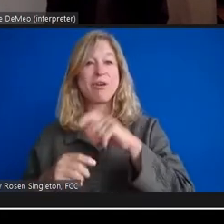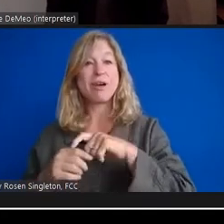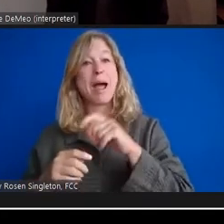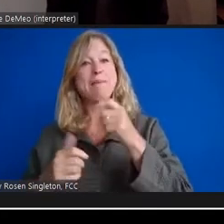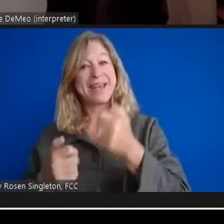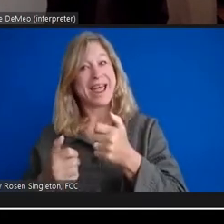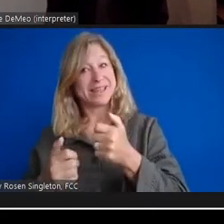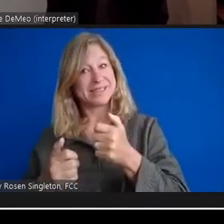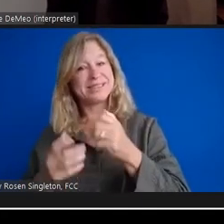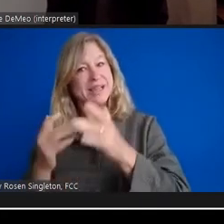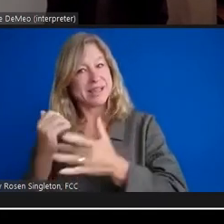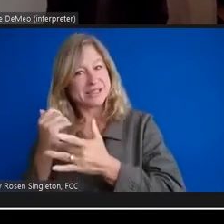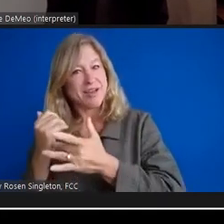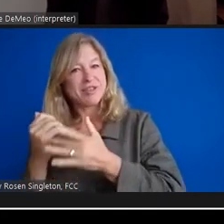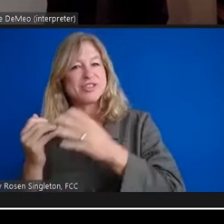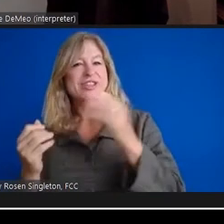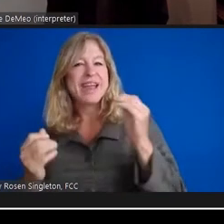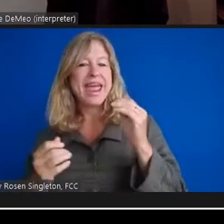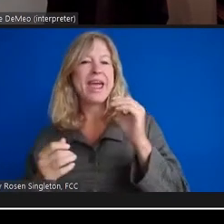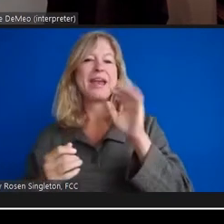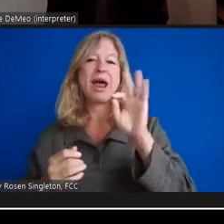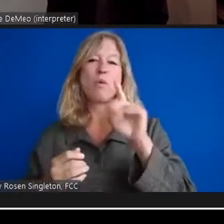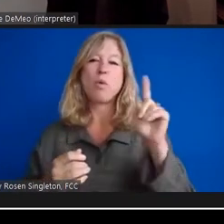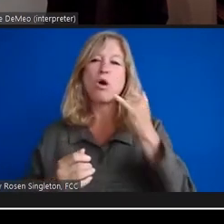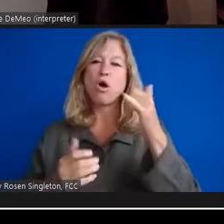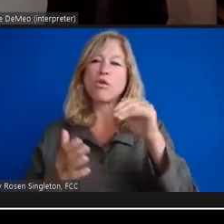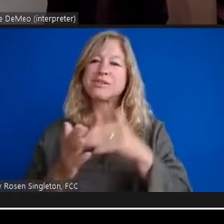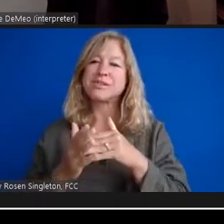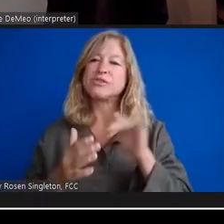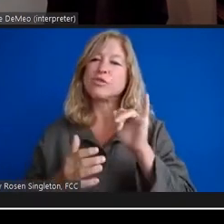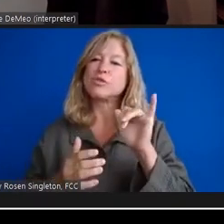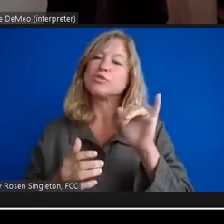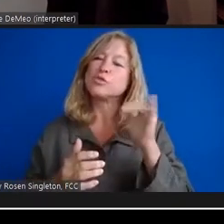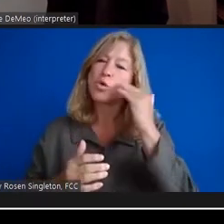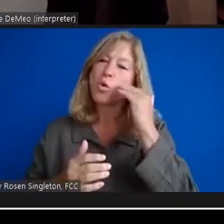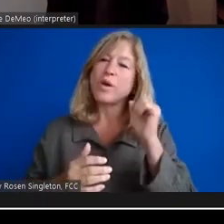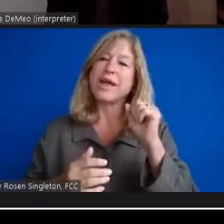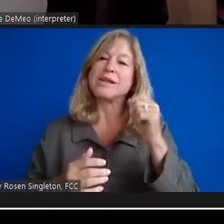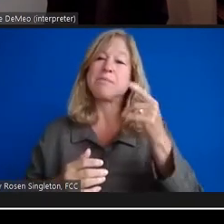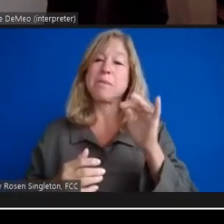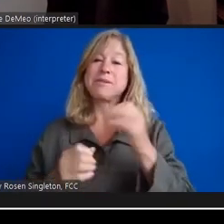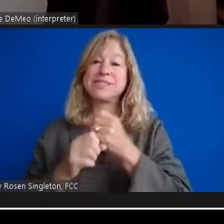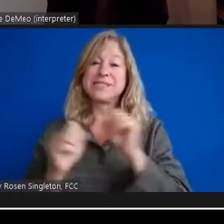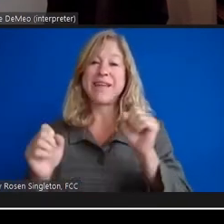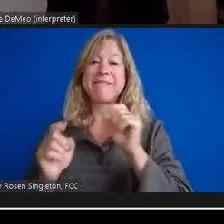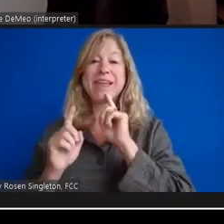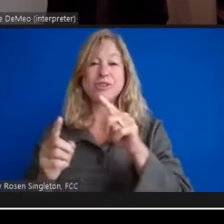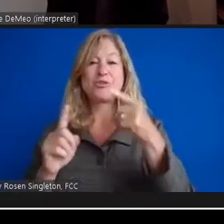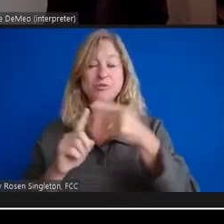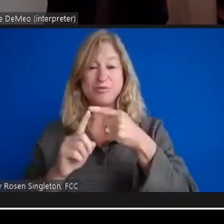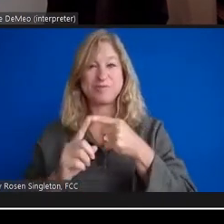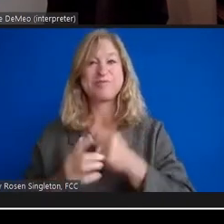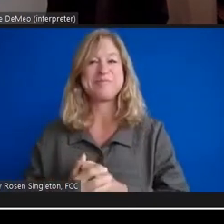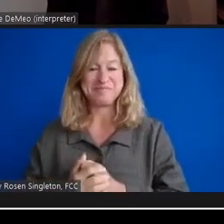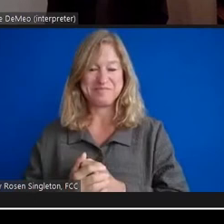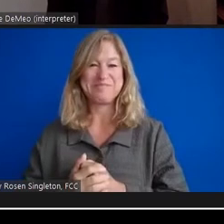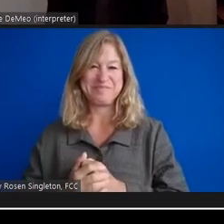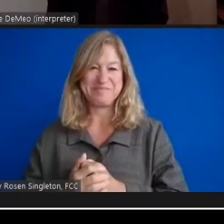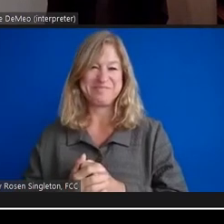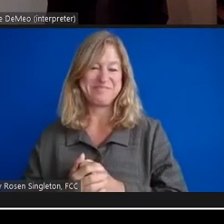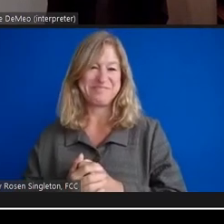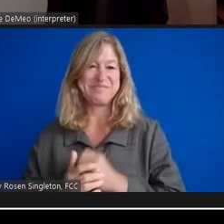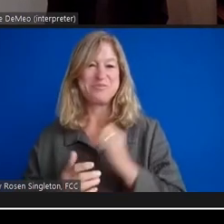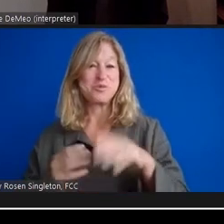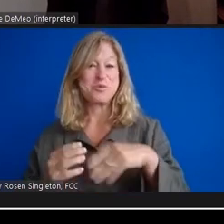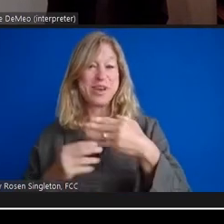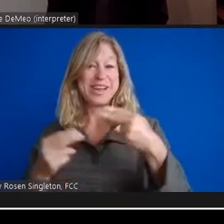I was invited to speak to you today about real-time text technology and 911 call centers, as you know, public safety